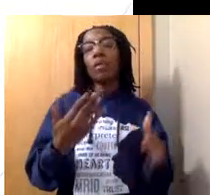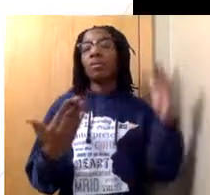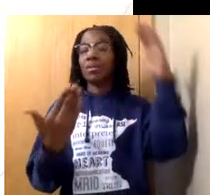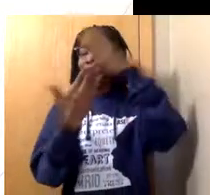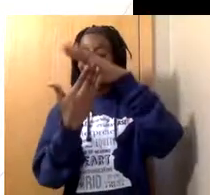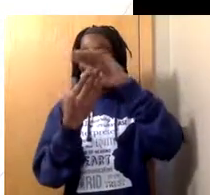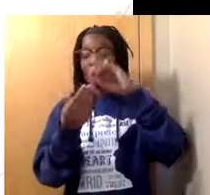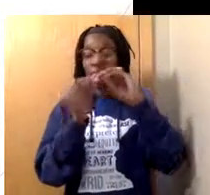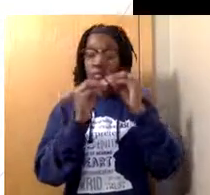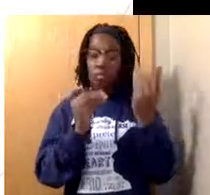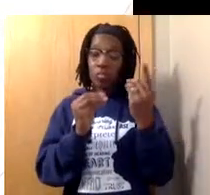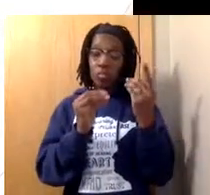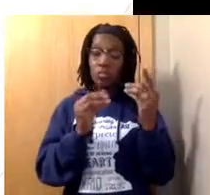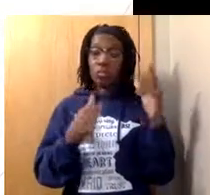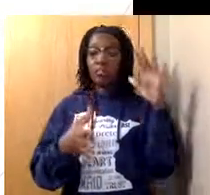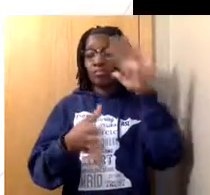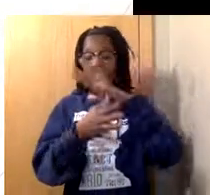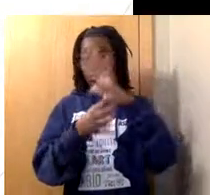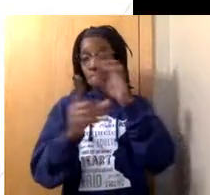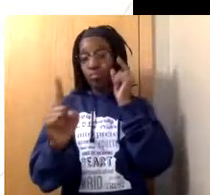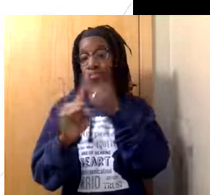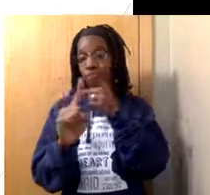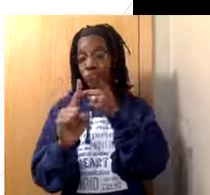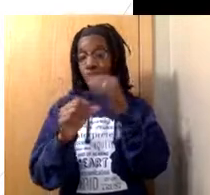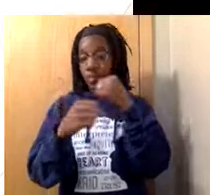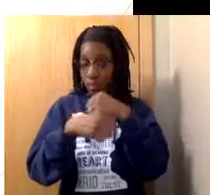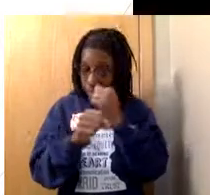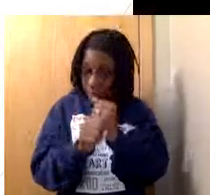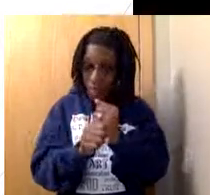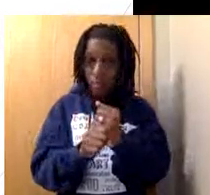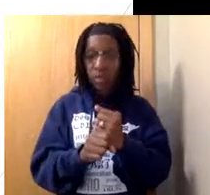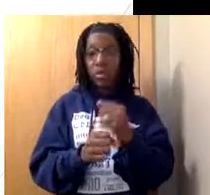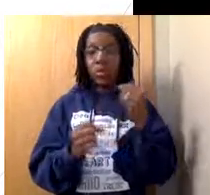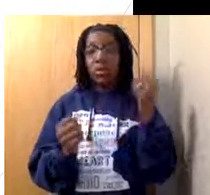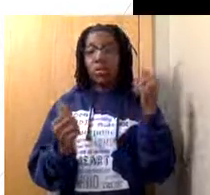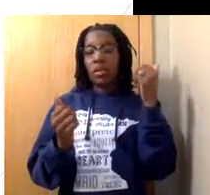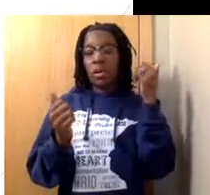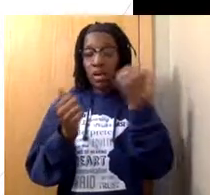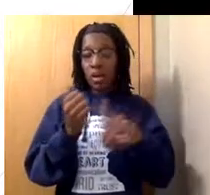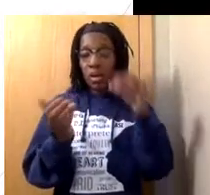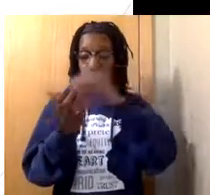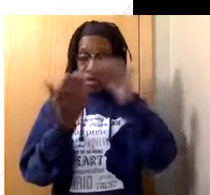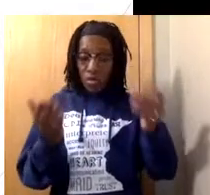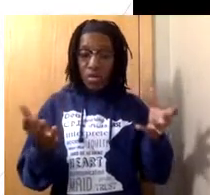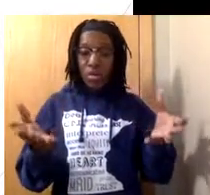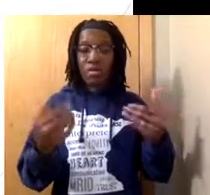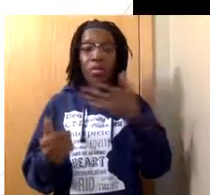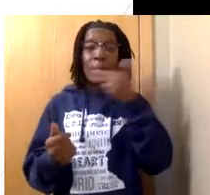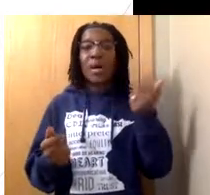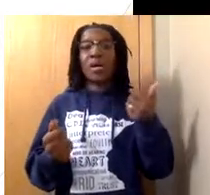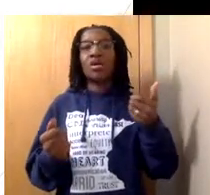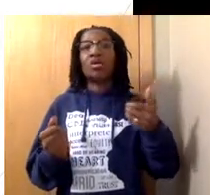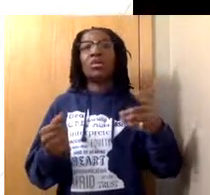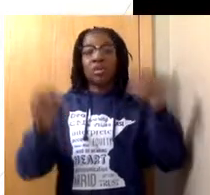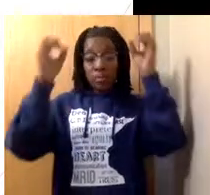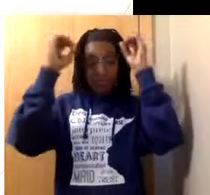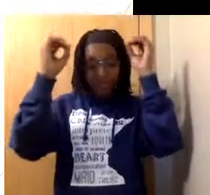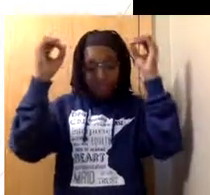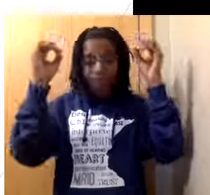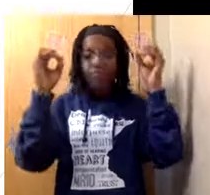priority goal would be is to make sure that every student get the best education as